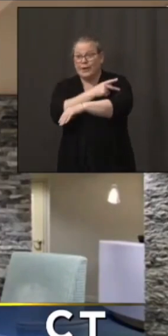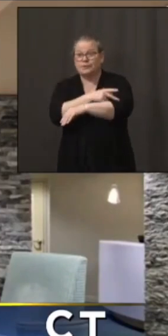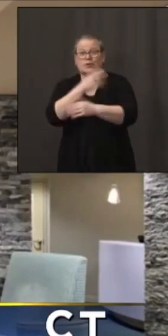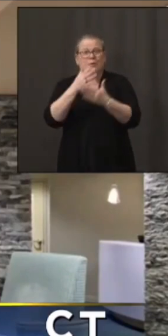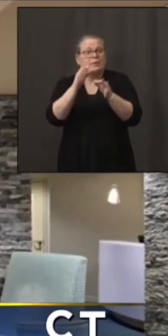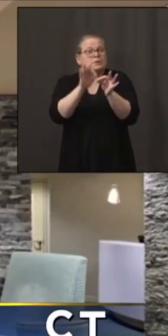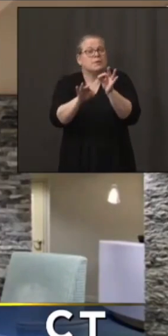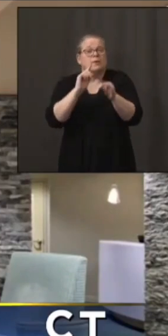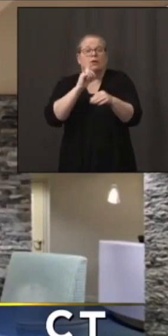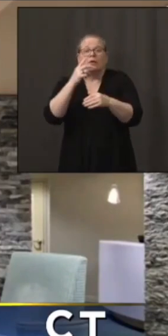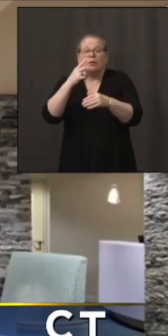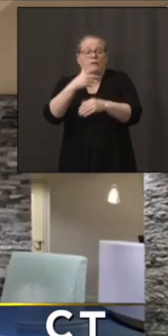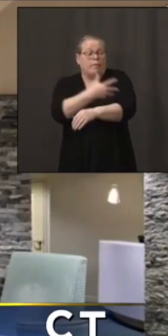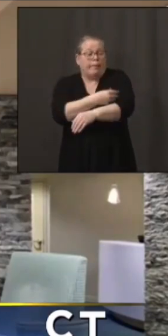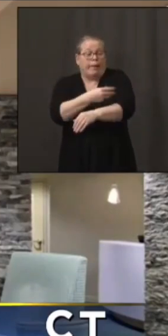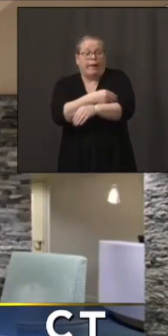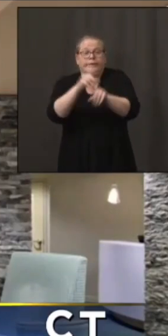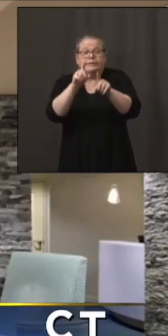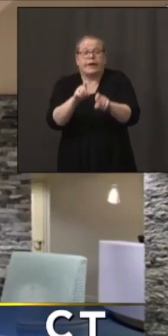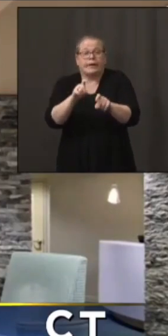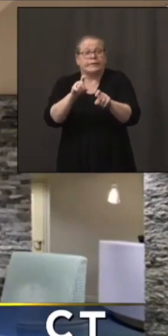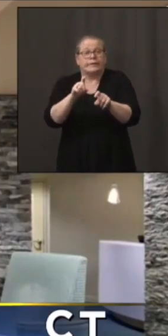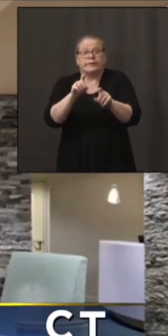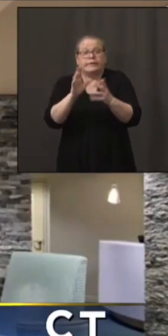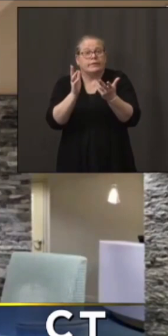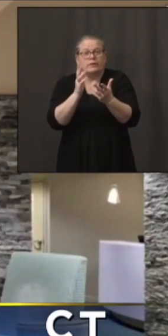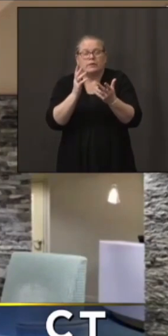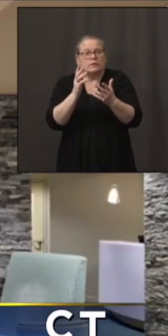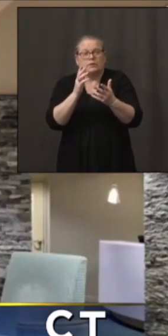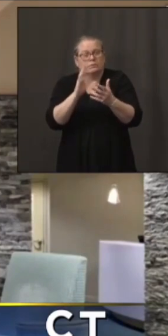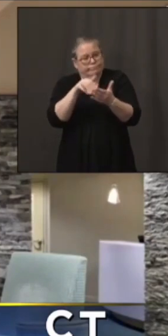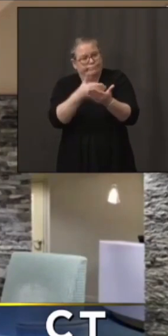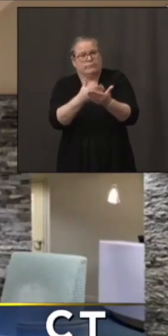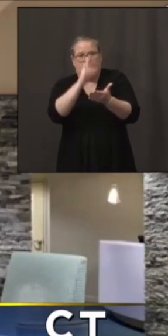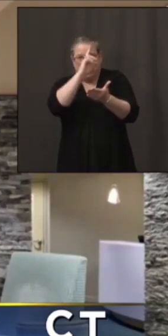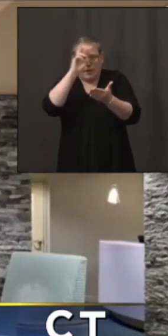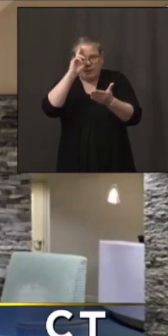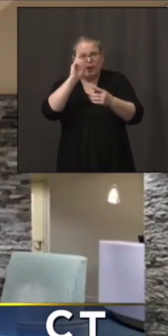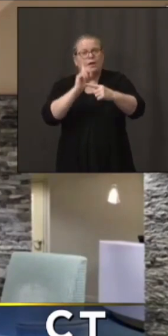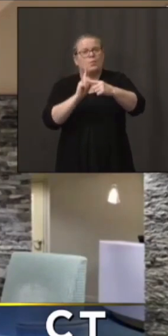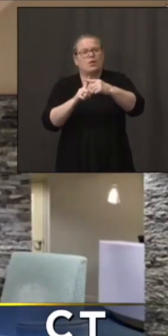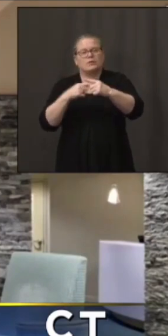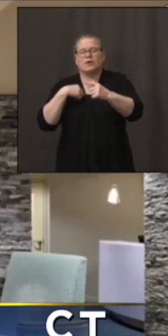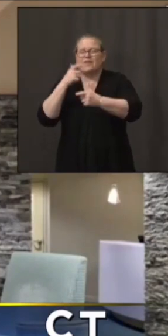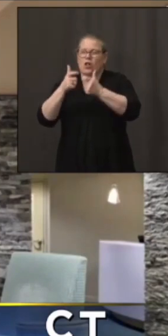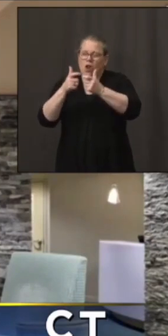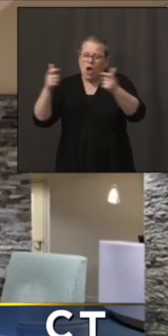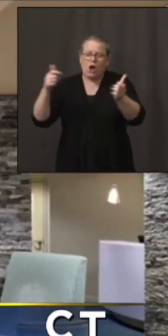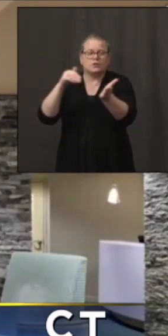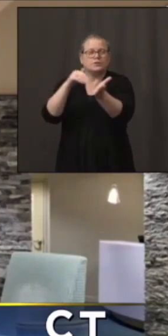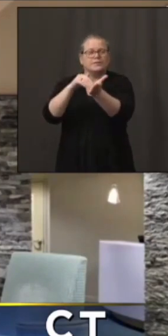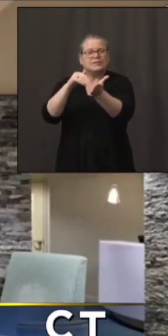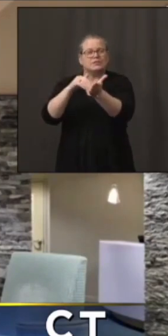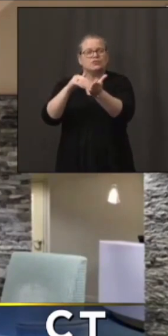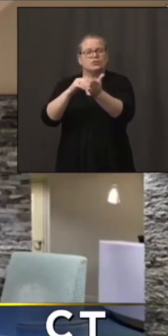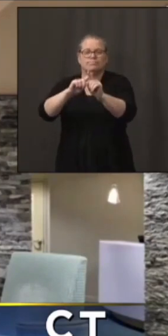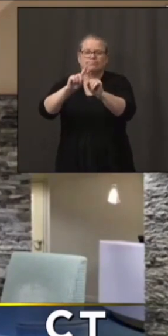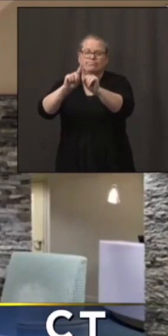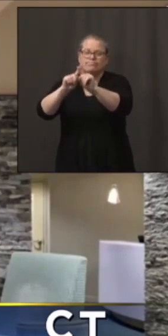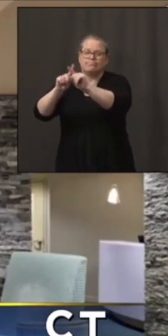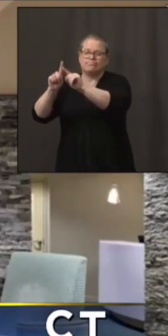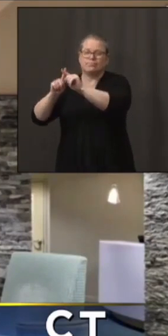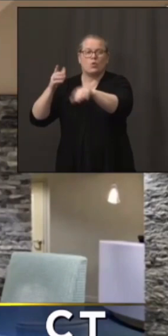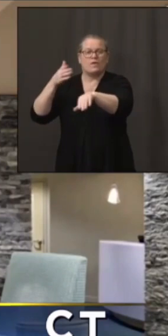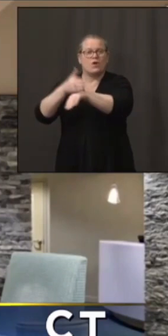lab specimen came to the hospital. But we have a large integrated physician practice with over